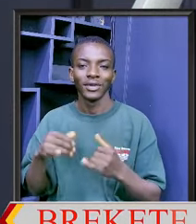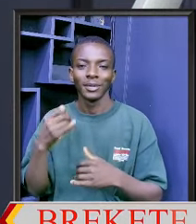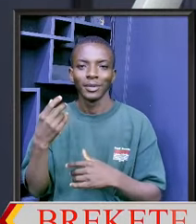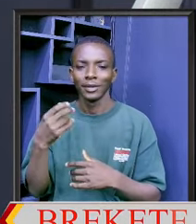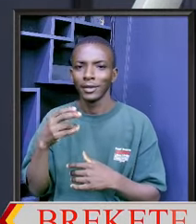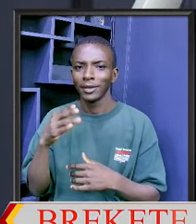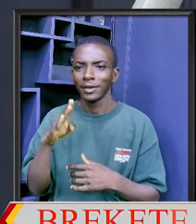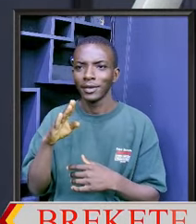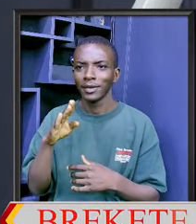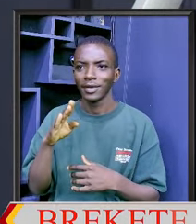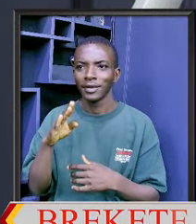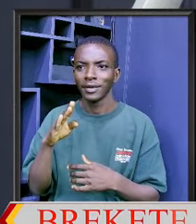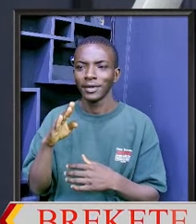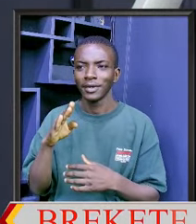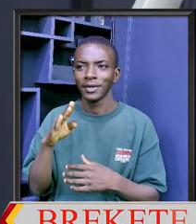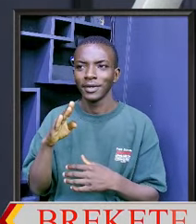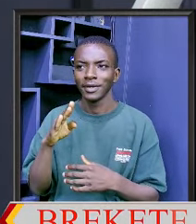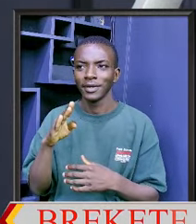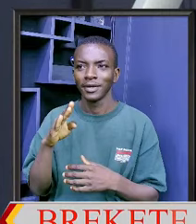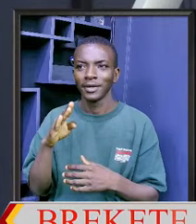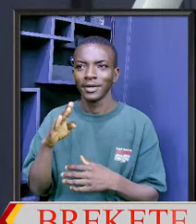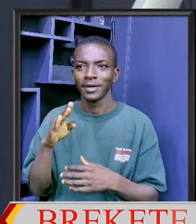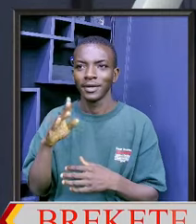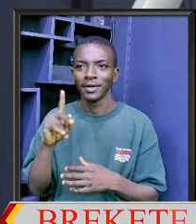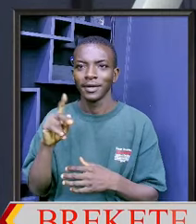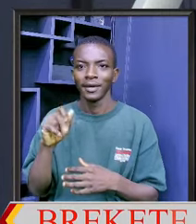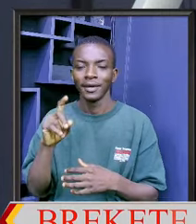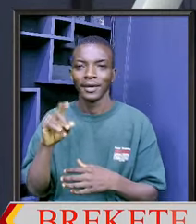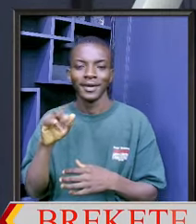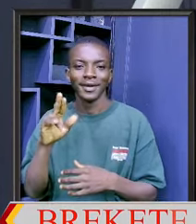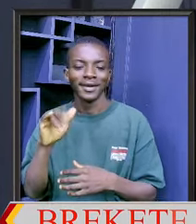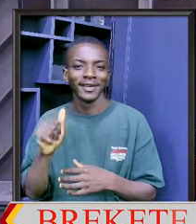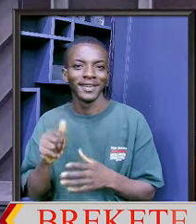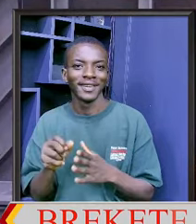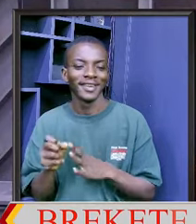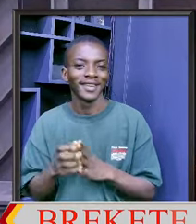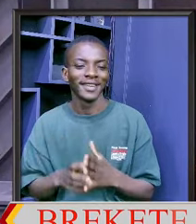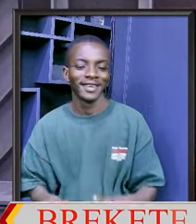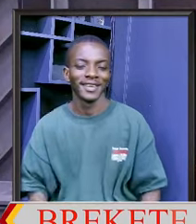Bajuni. Wallahi, one of the other nations. Yeah,